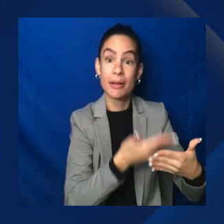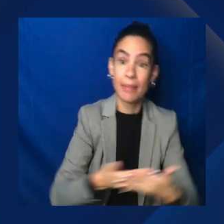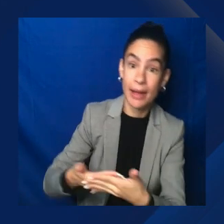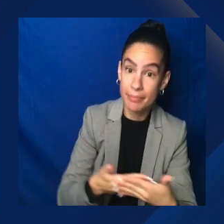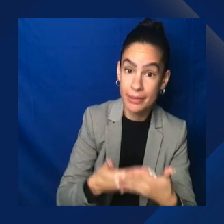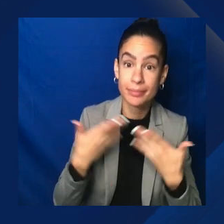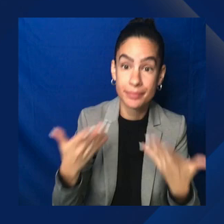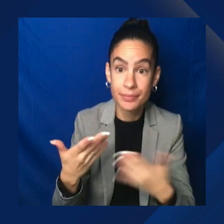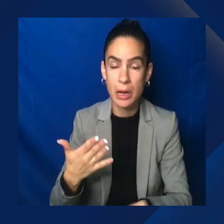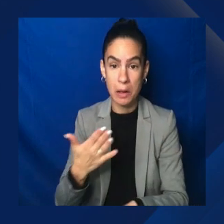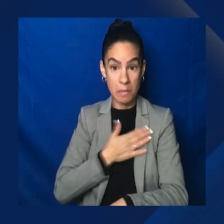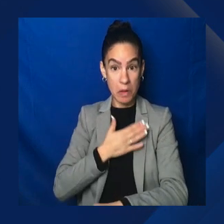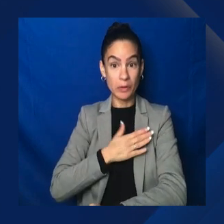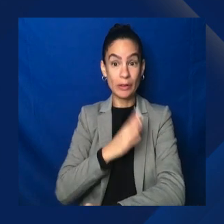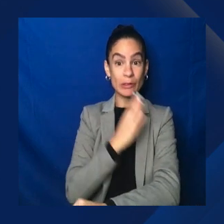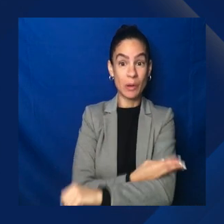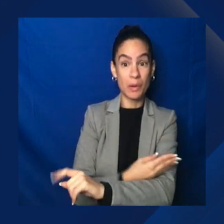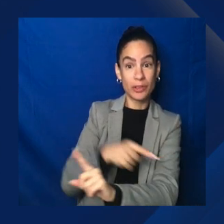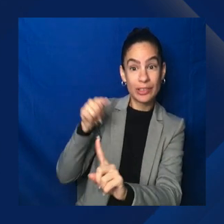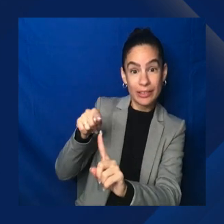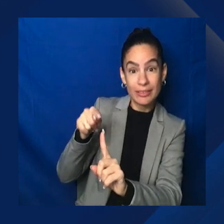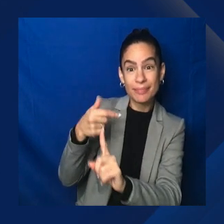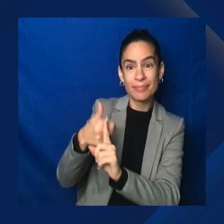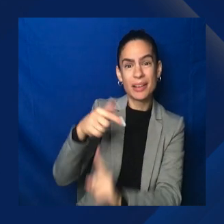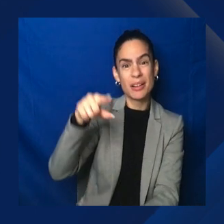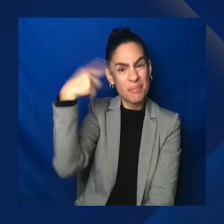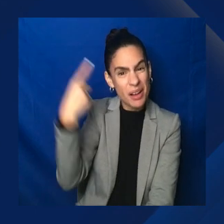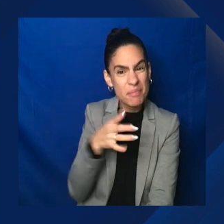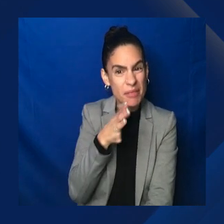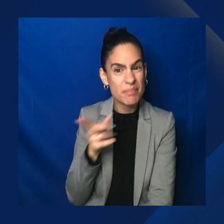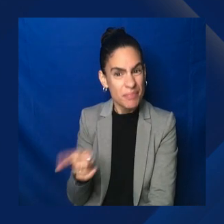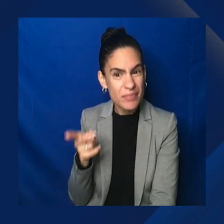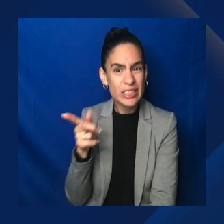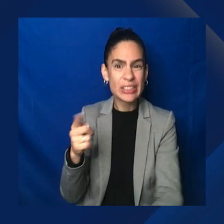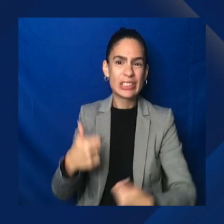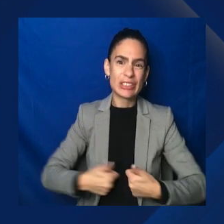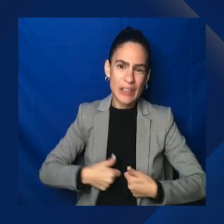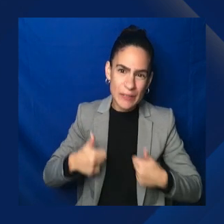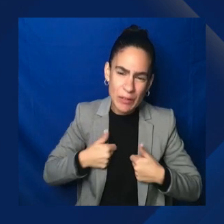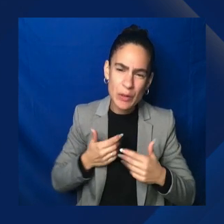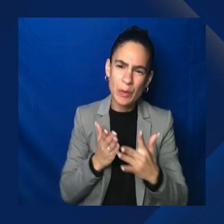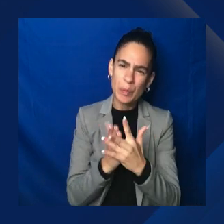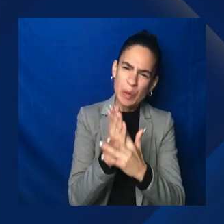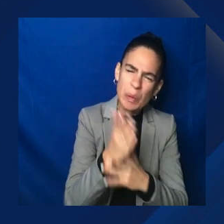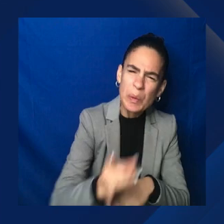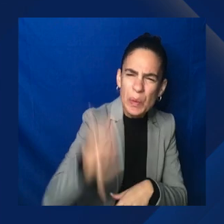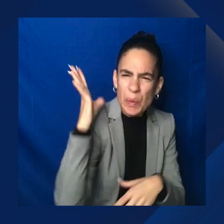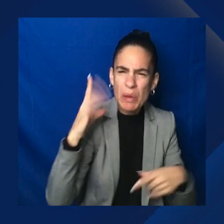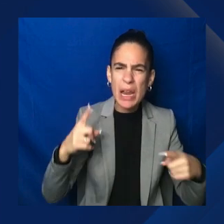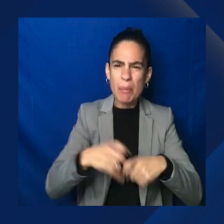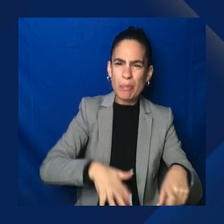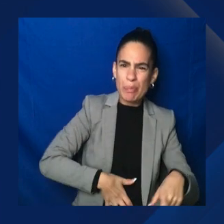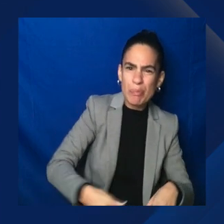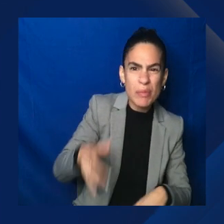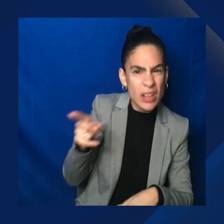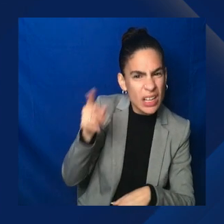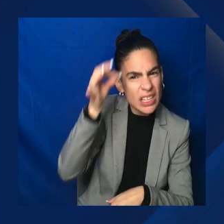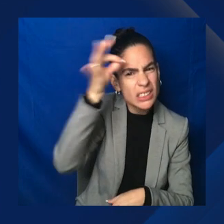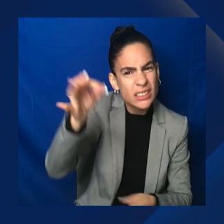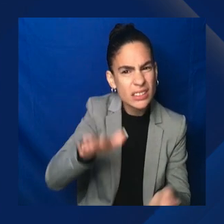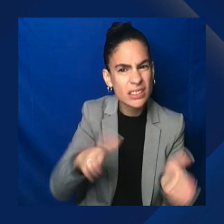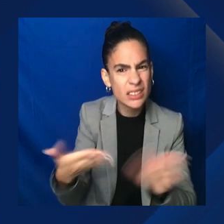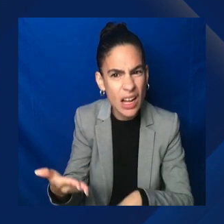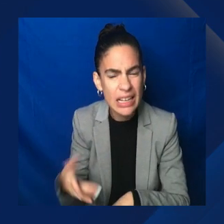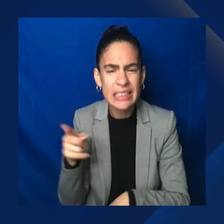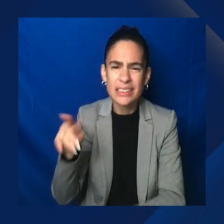mom herself, survived a complicated pregnancy that almost claimed her life after her complaints of pain in her